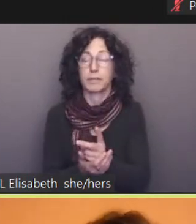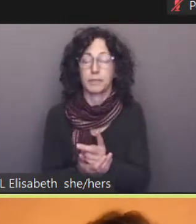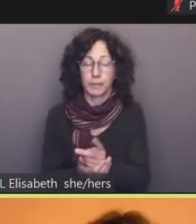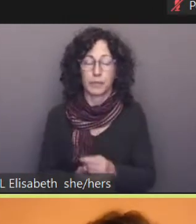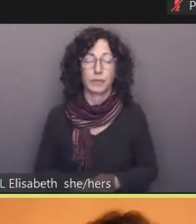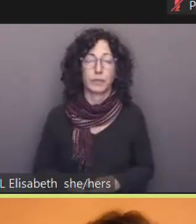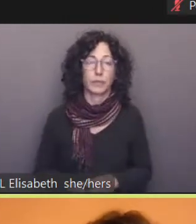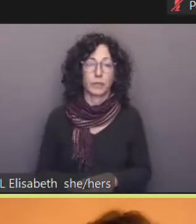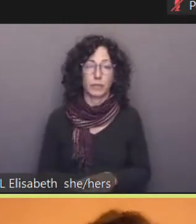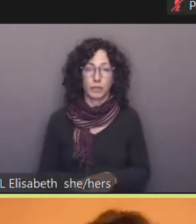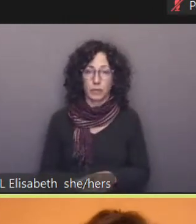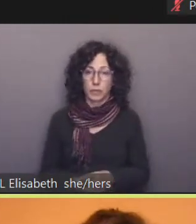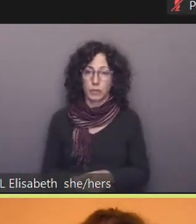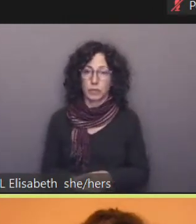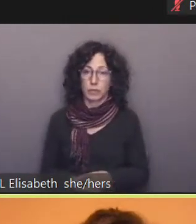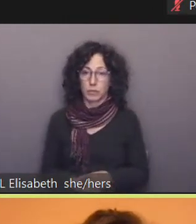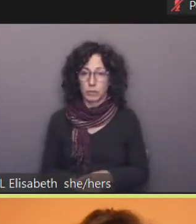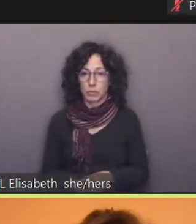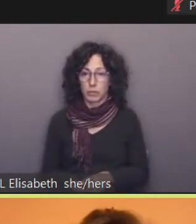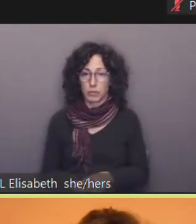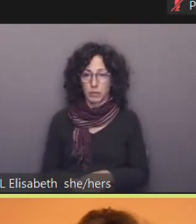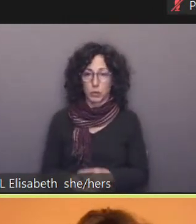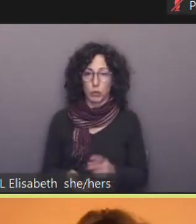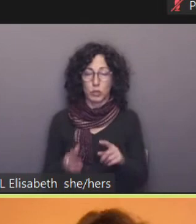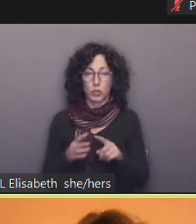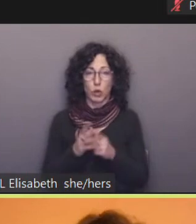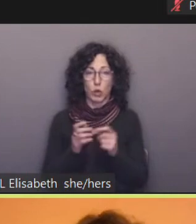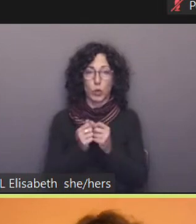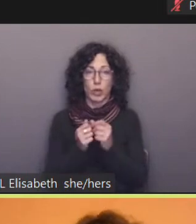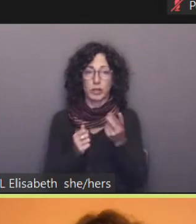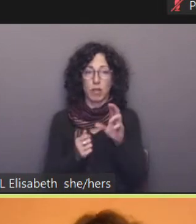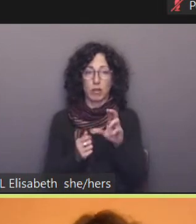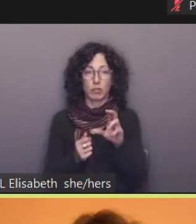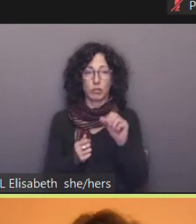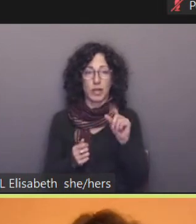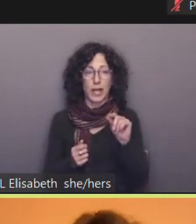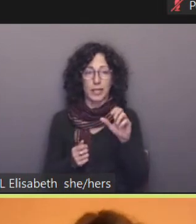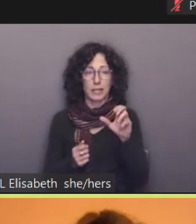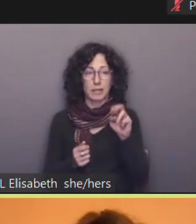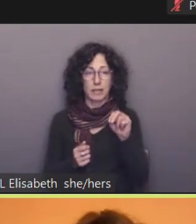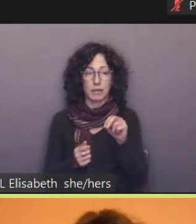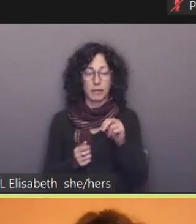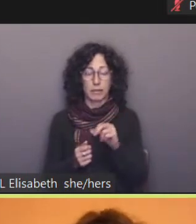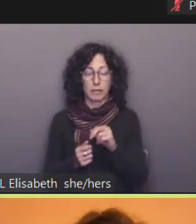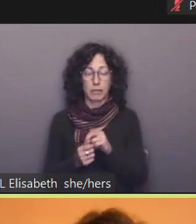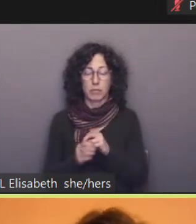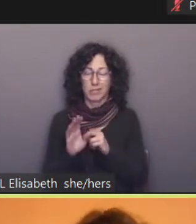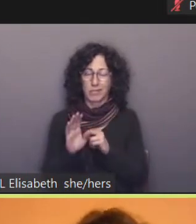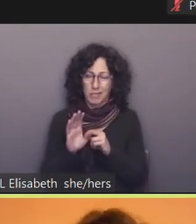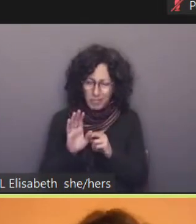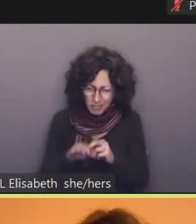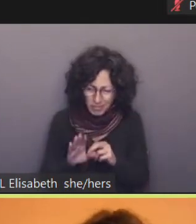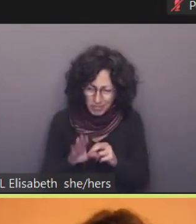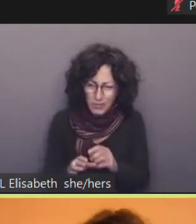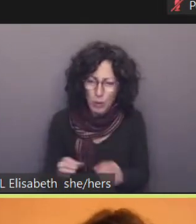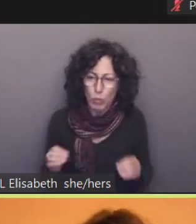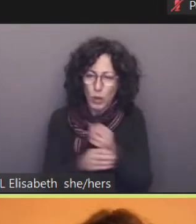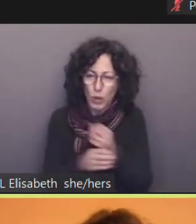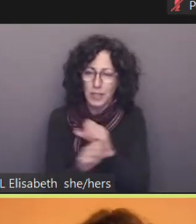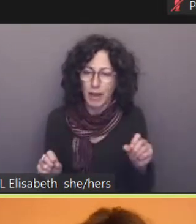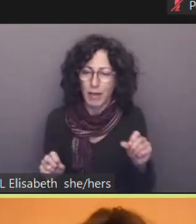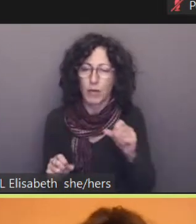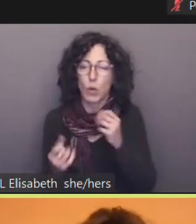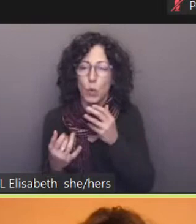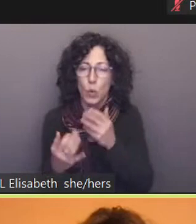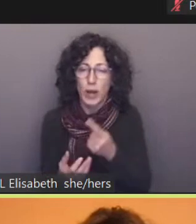is, and I think it will start with Dr. Atkinson, wouldn't it be safer to wait for a full FDA approval